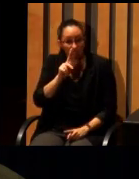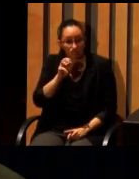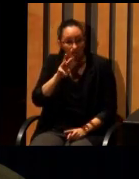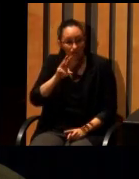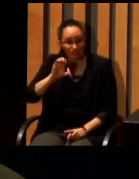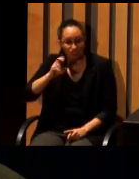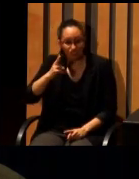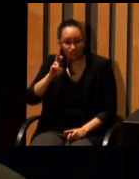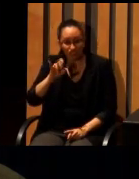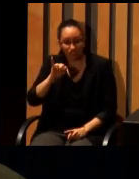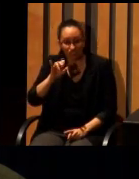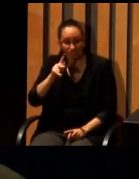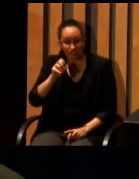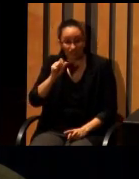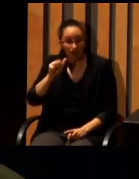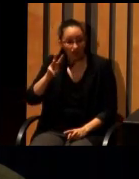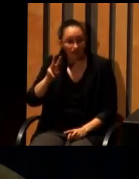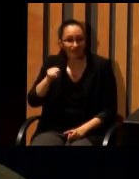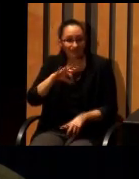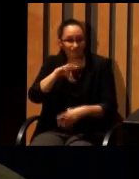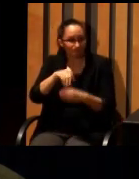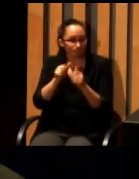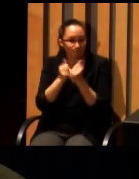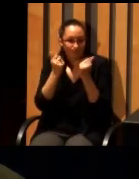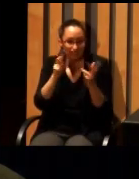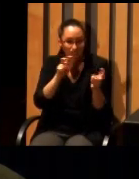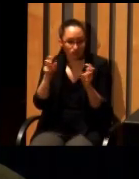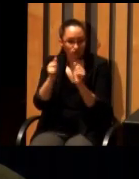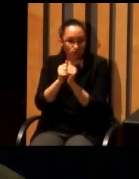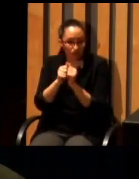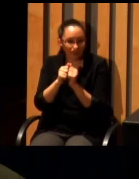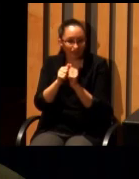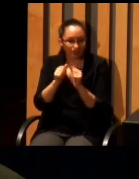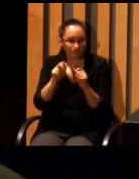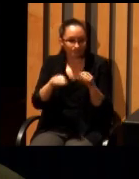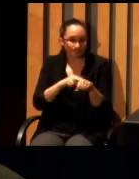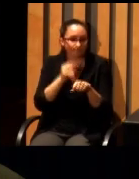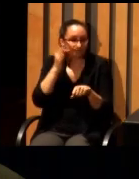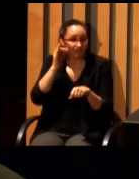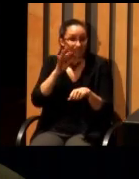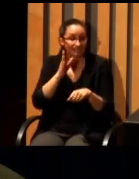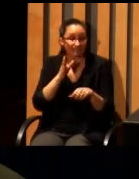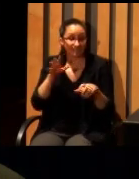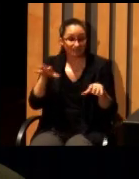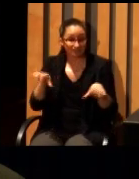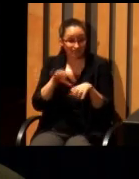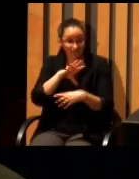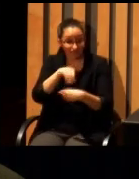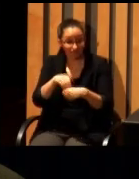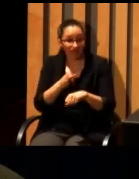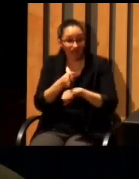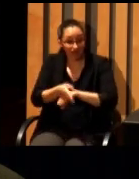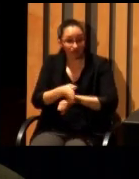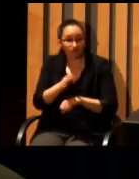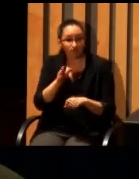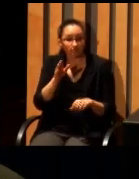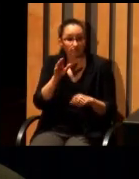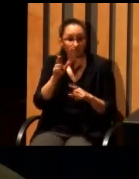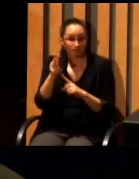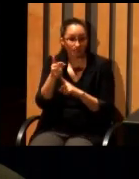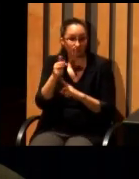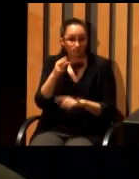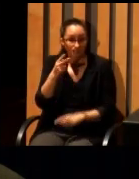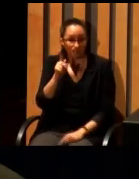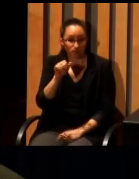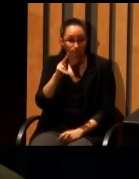active in a number of issues in American Indian country. He was very active with post-Katrina, Louisiana tribes, for example,